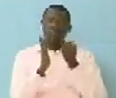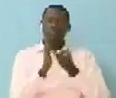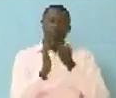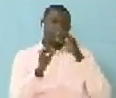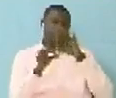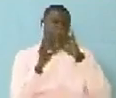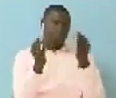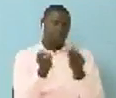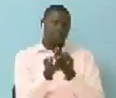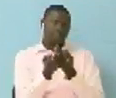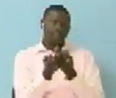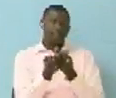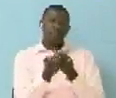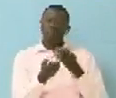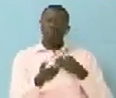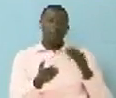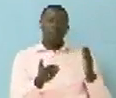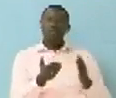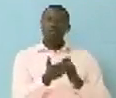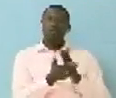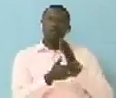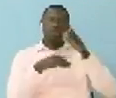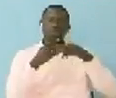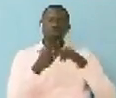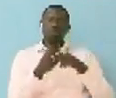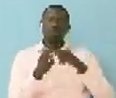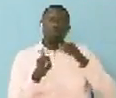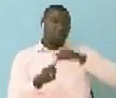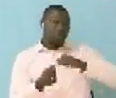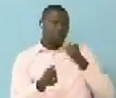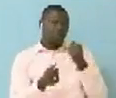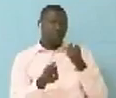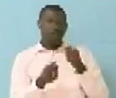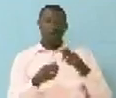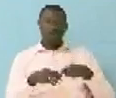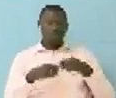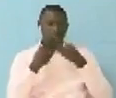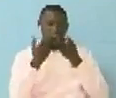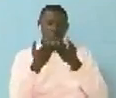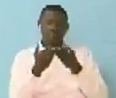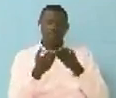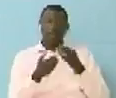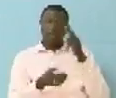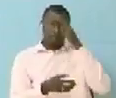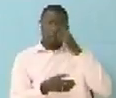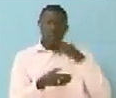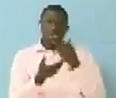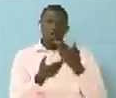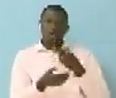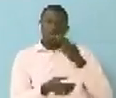So I will continue denying, and you will not see the reason why I disagree with him.